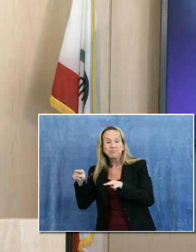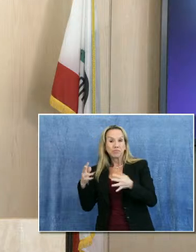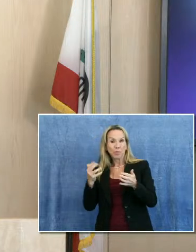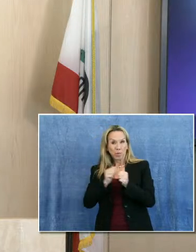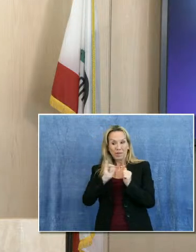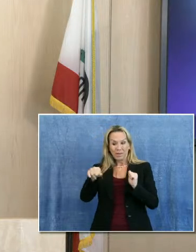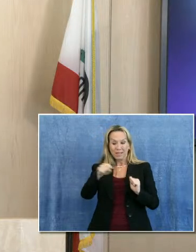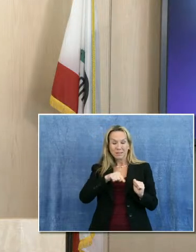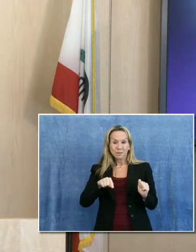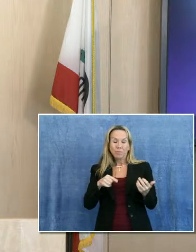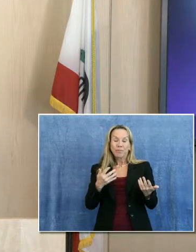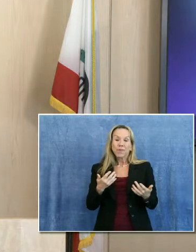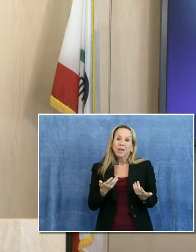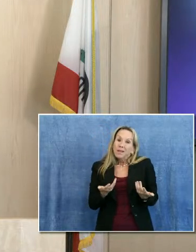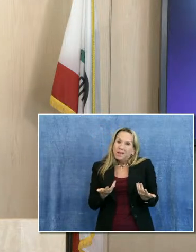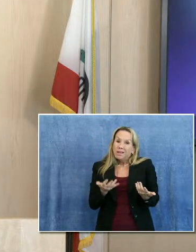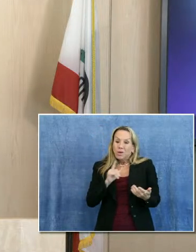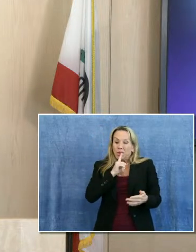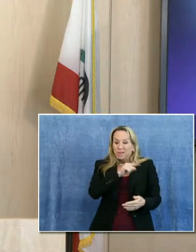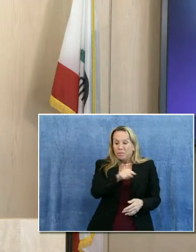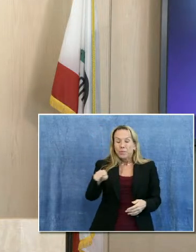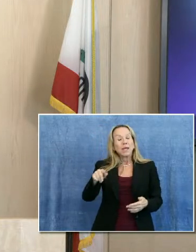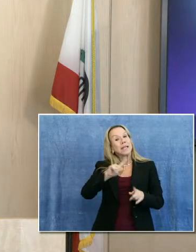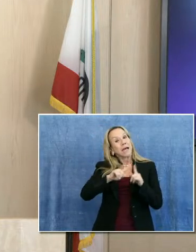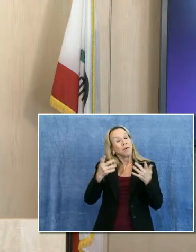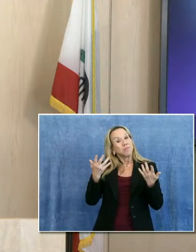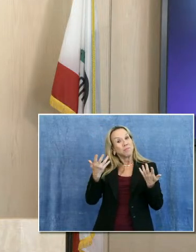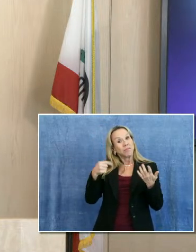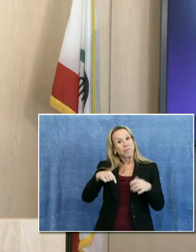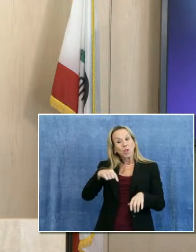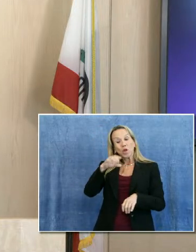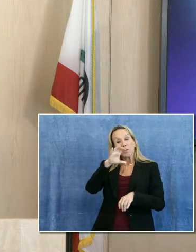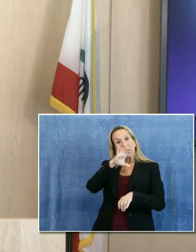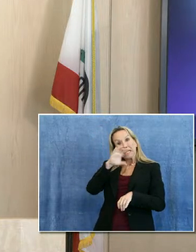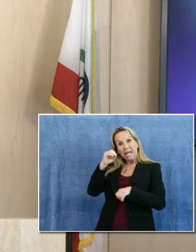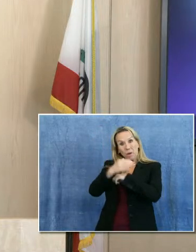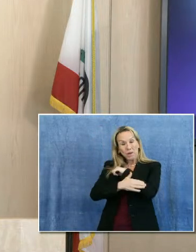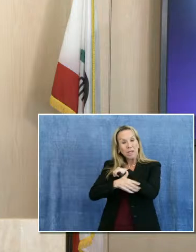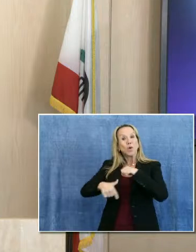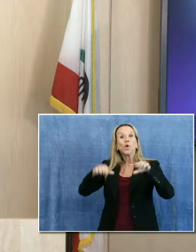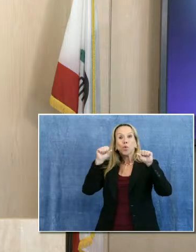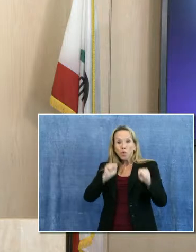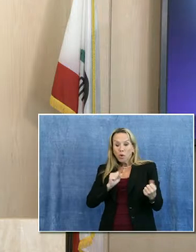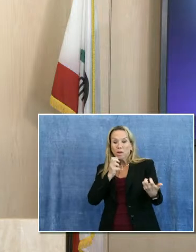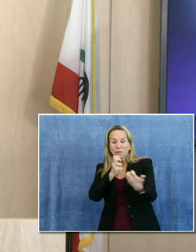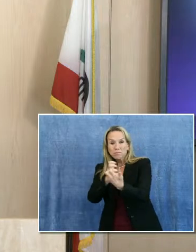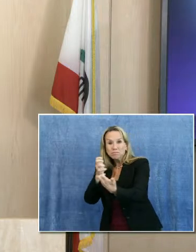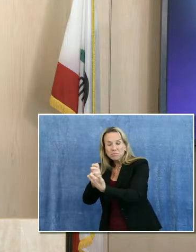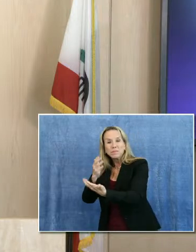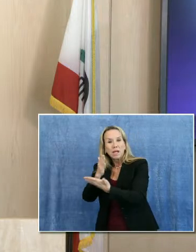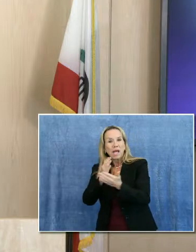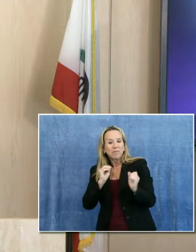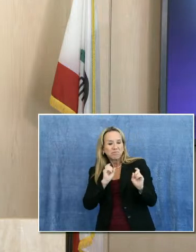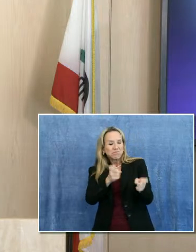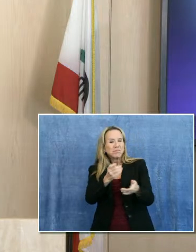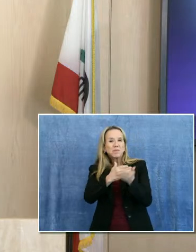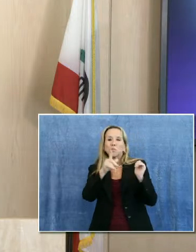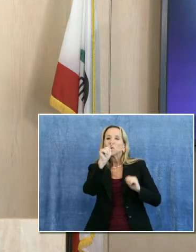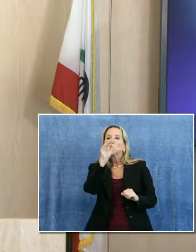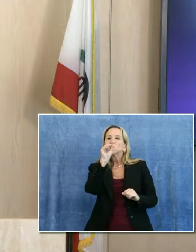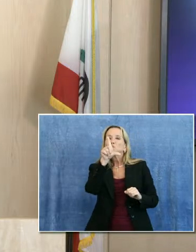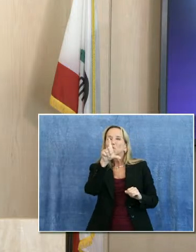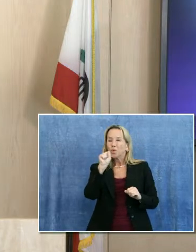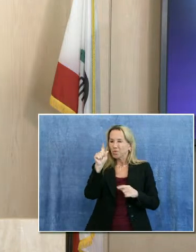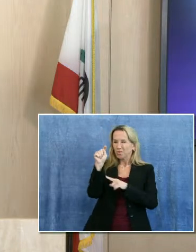that the county can do or the county can do in coordination with code compliance folks in the cities. Those tools are a visit to talk to